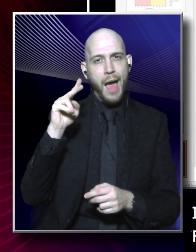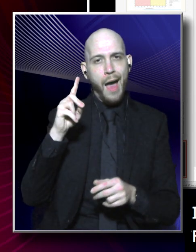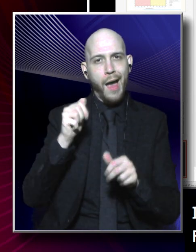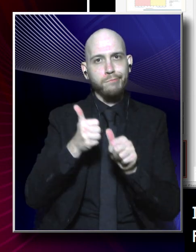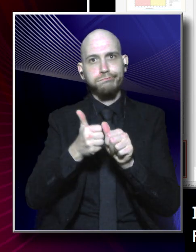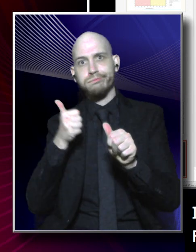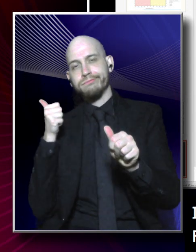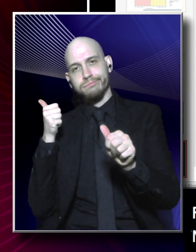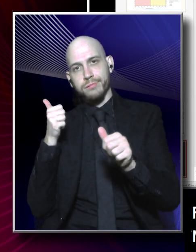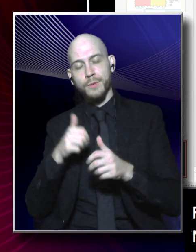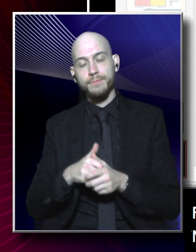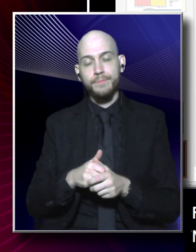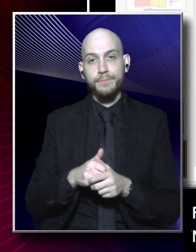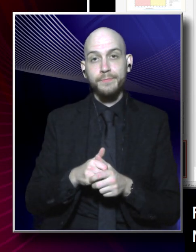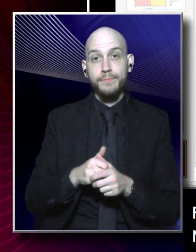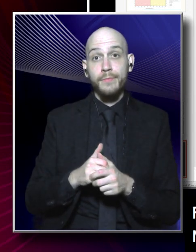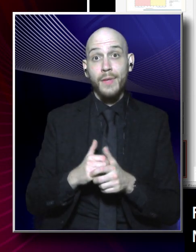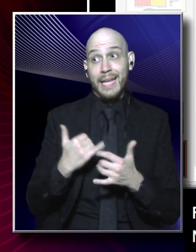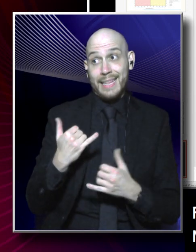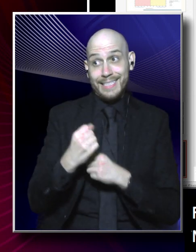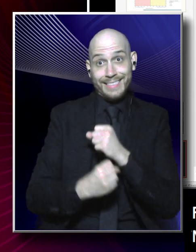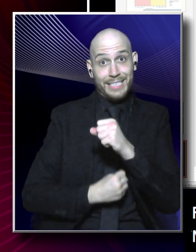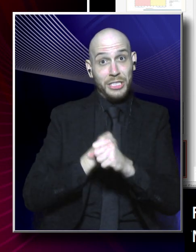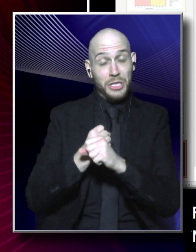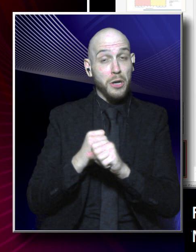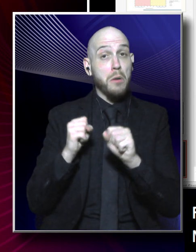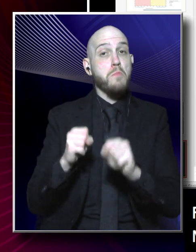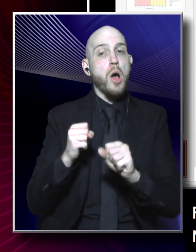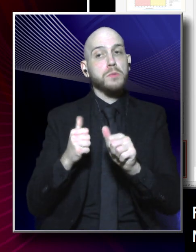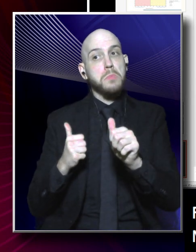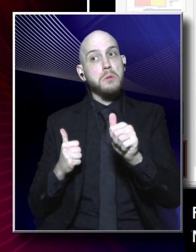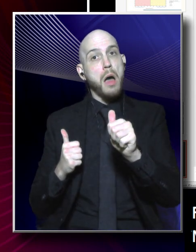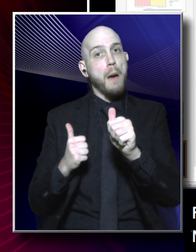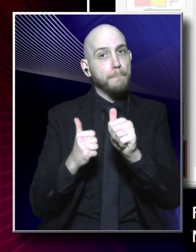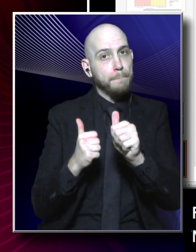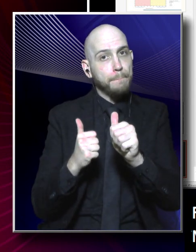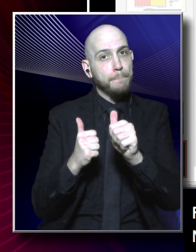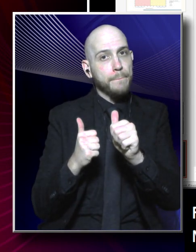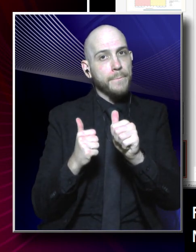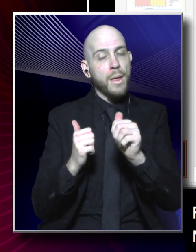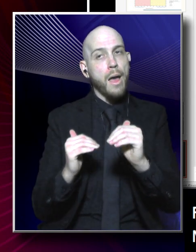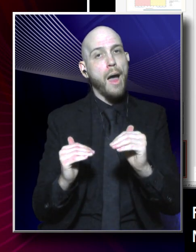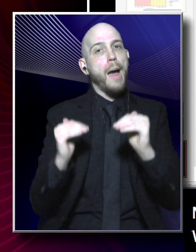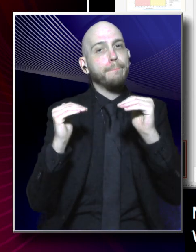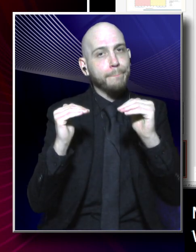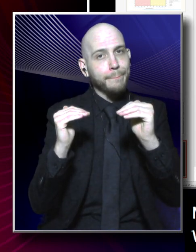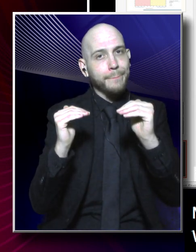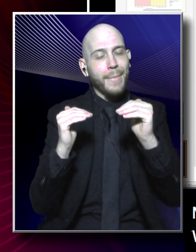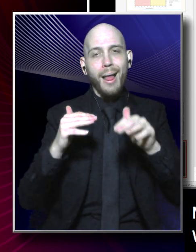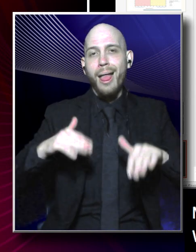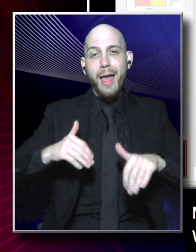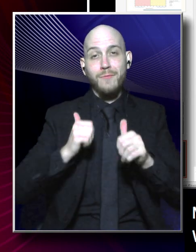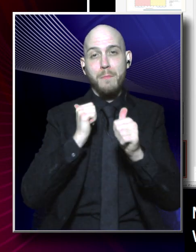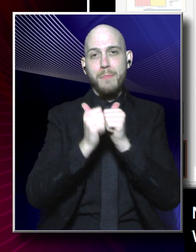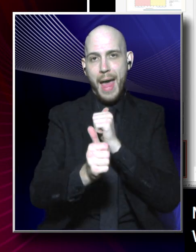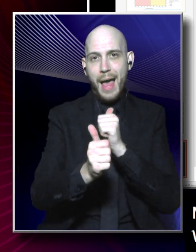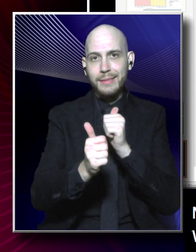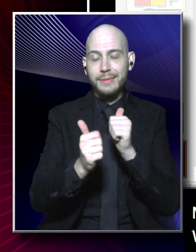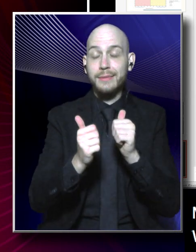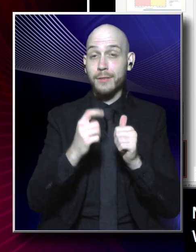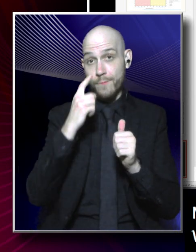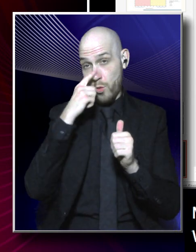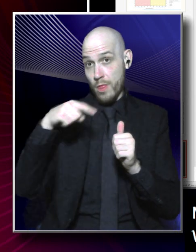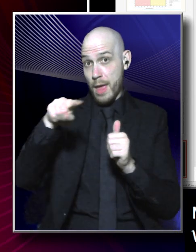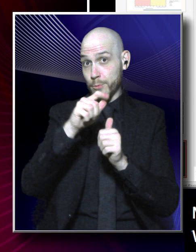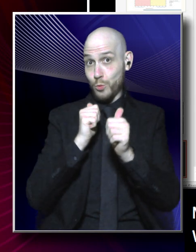them up in that quadrant or over into quadrant 2, which is still not passing. We have to be a number 3 in order for